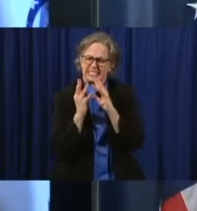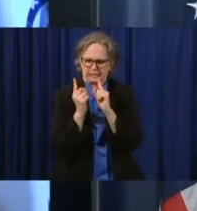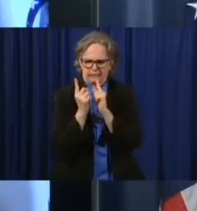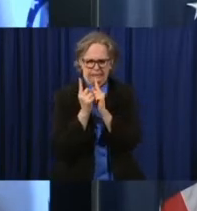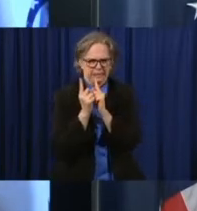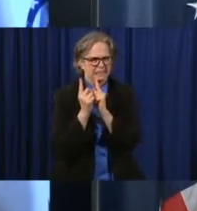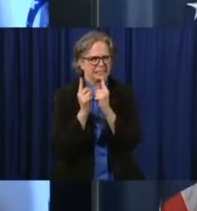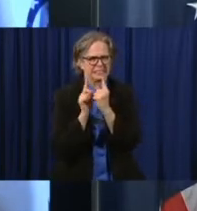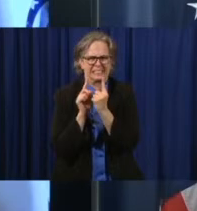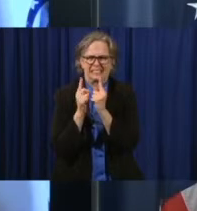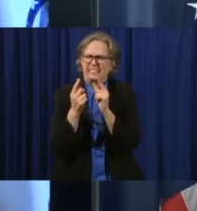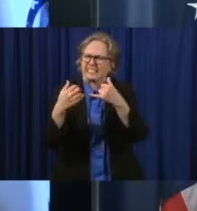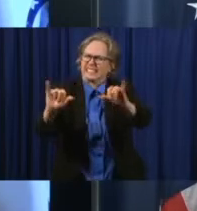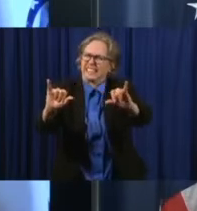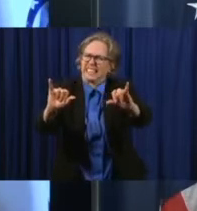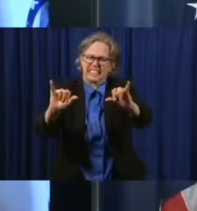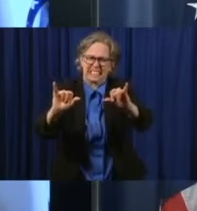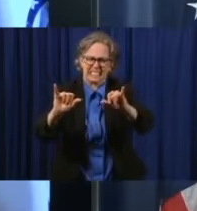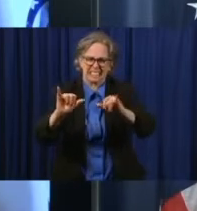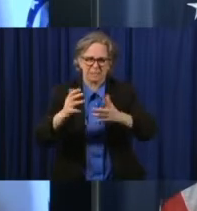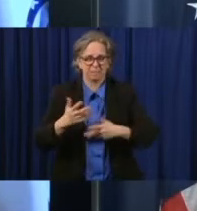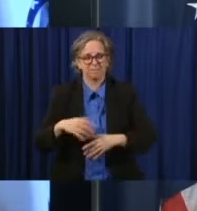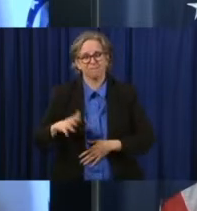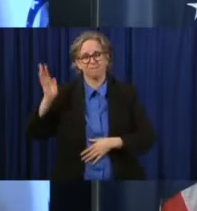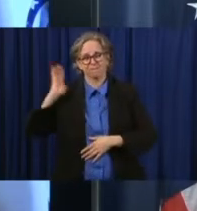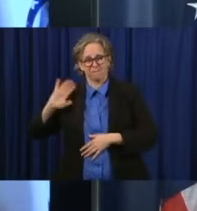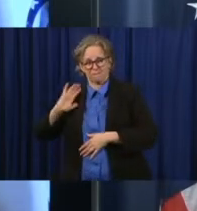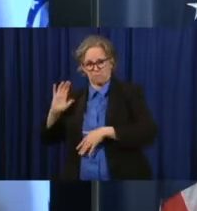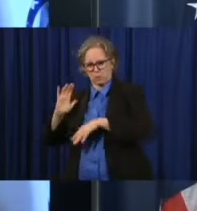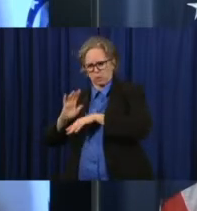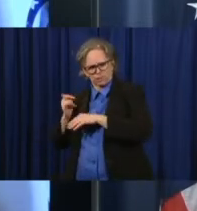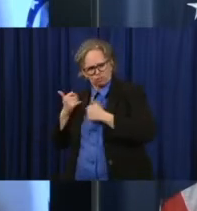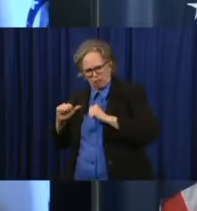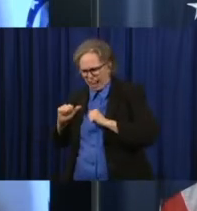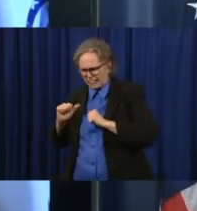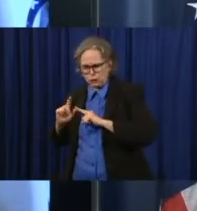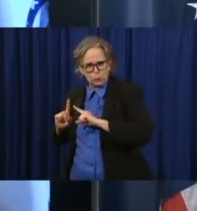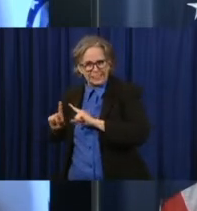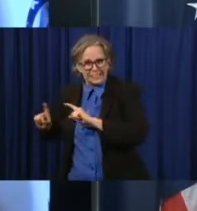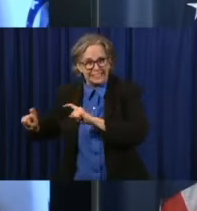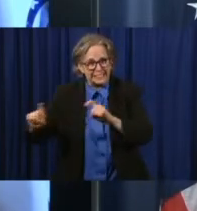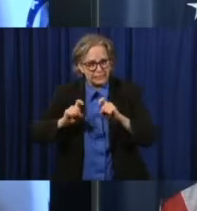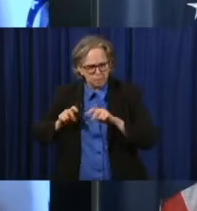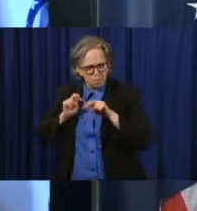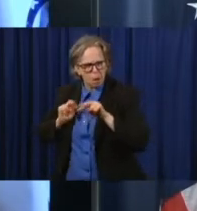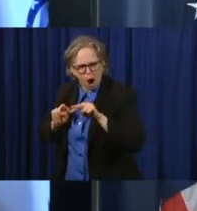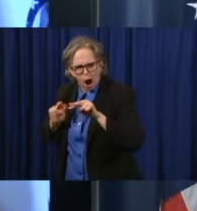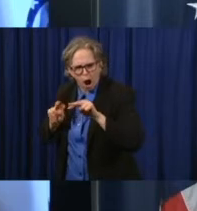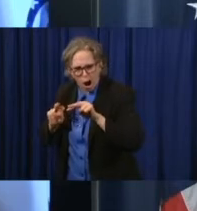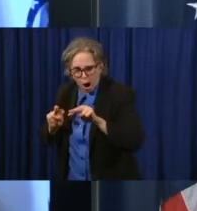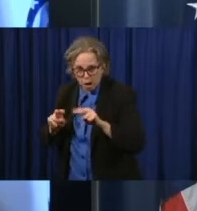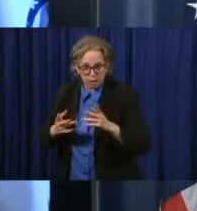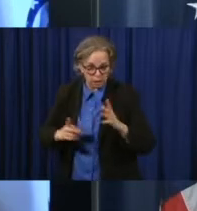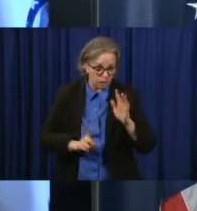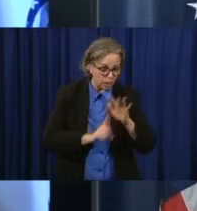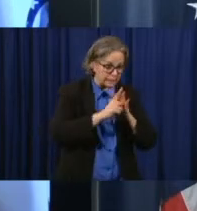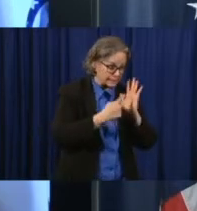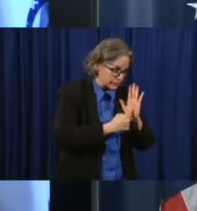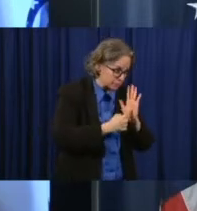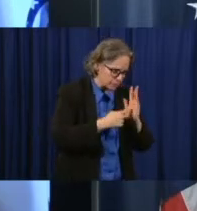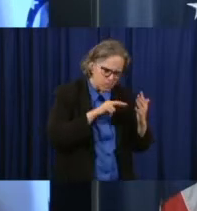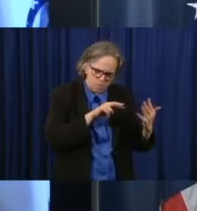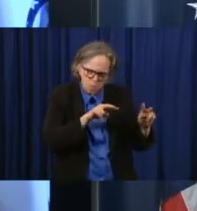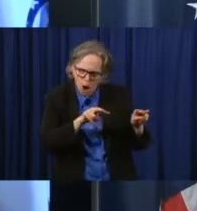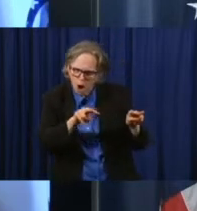on with signs and symptoms, as was recommended by the health department at the time. And those recommendations